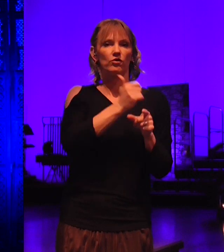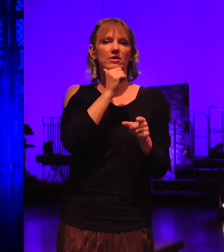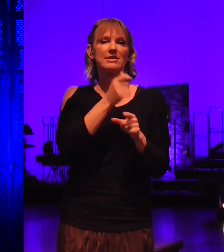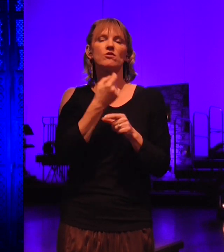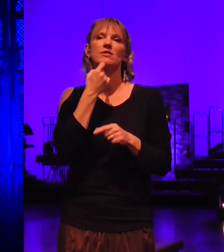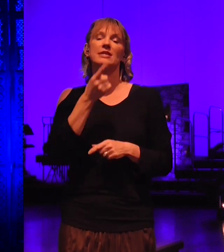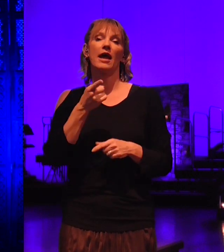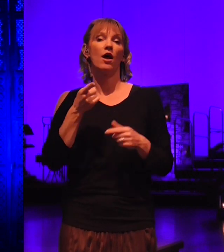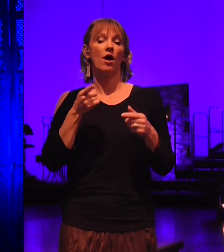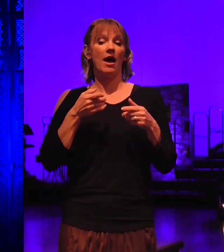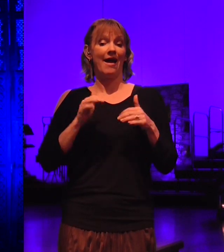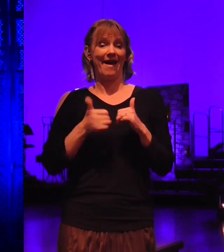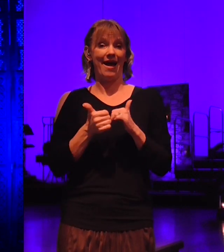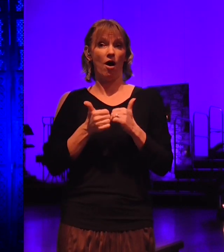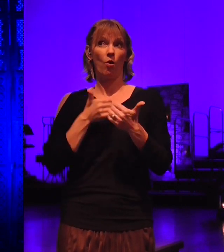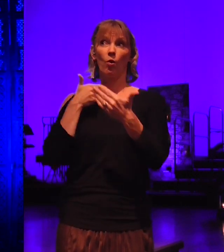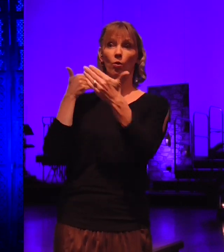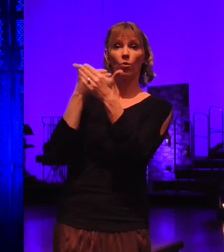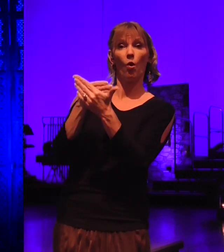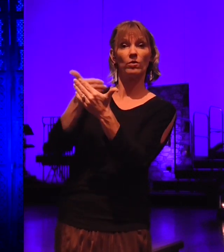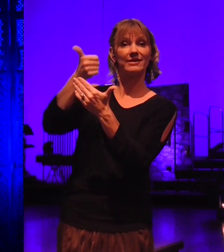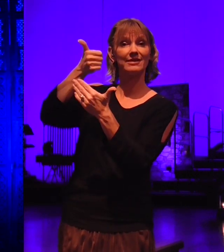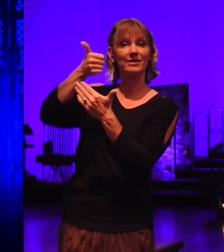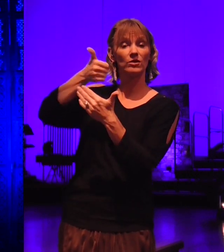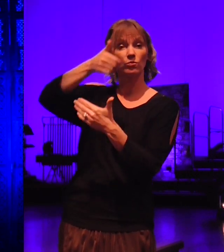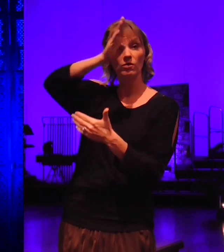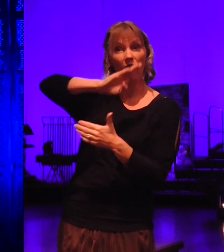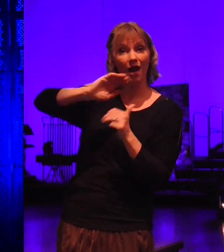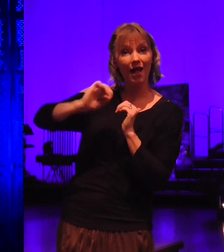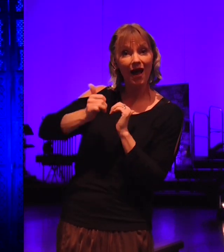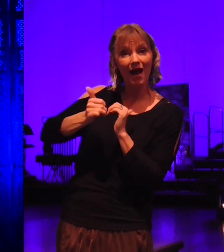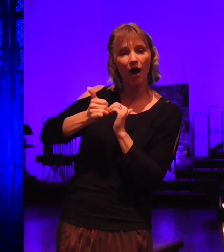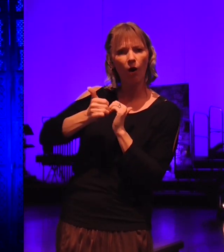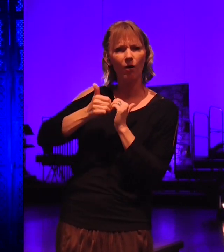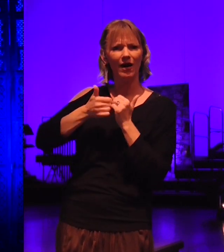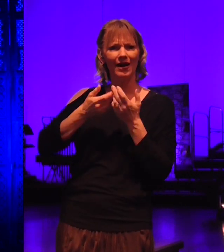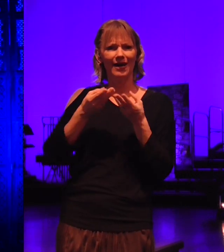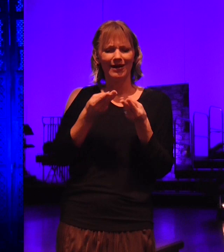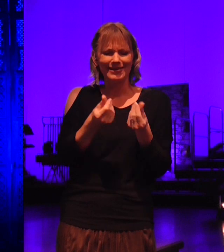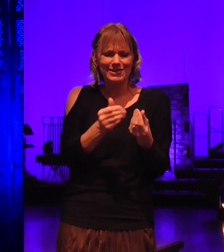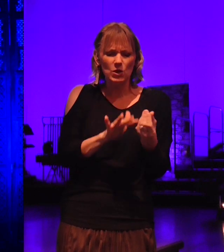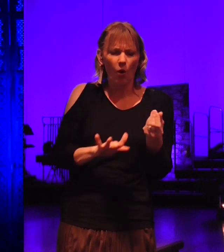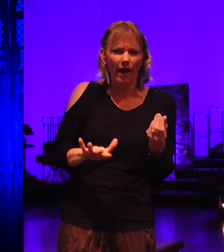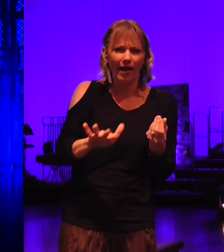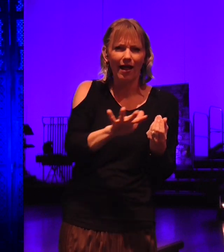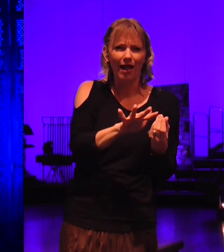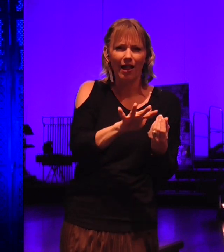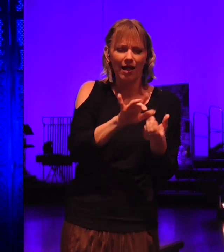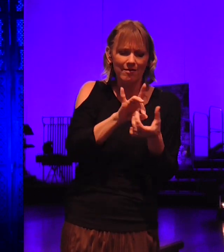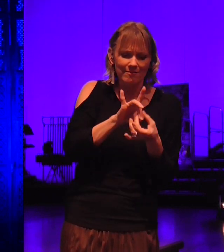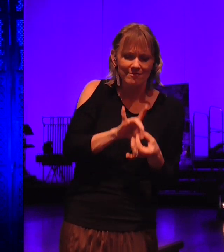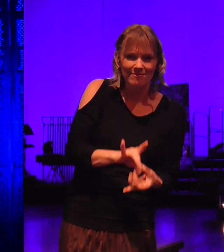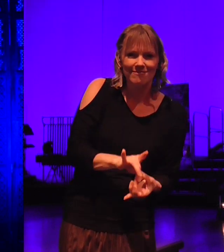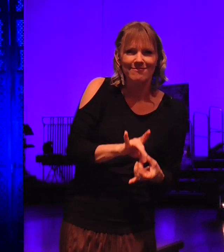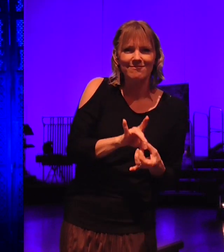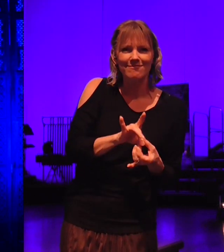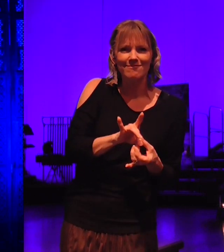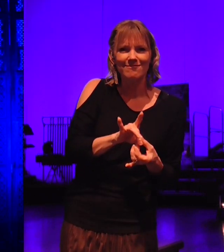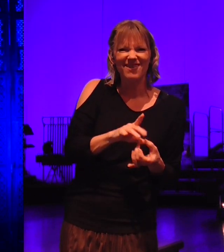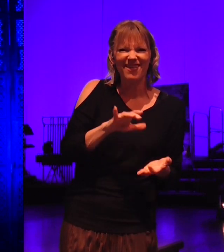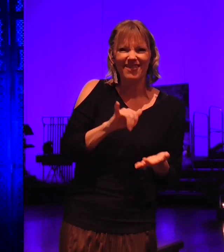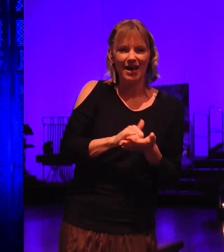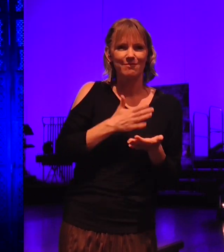to God is to get into the soil. Get into the earth. And that's my charge for us